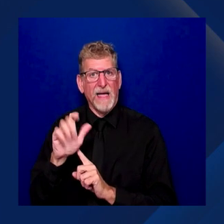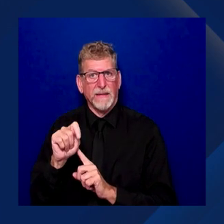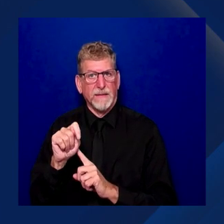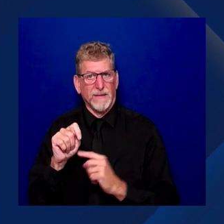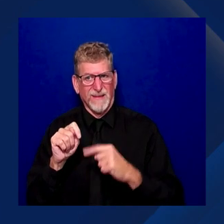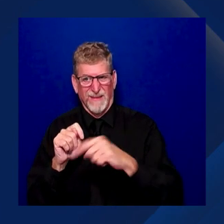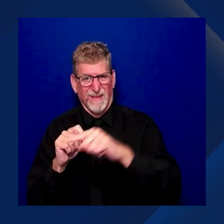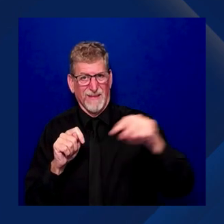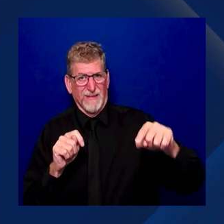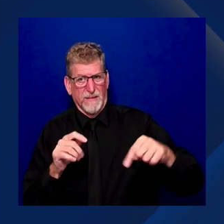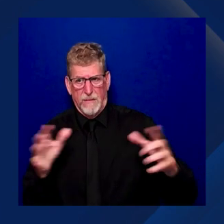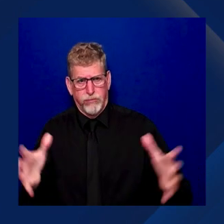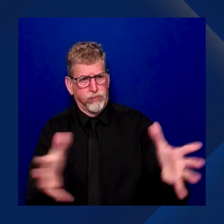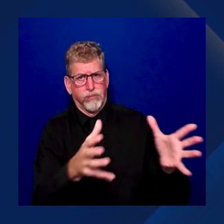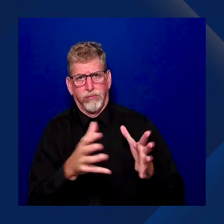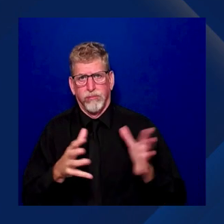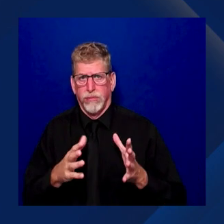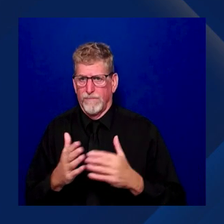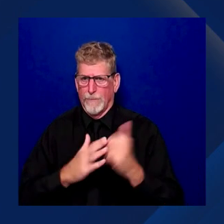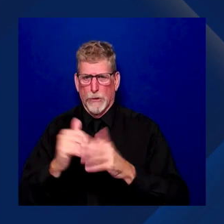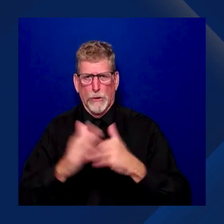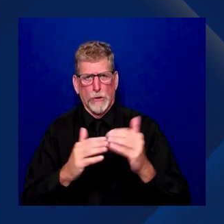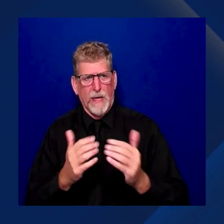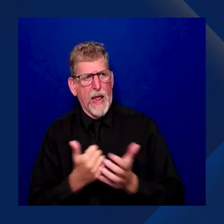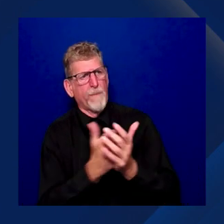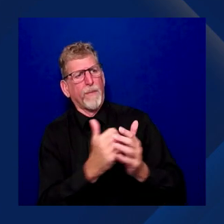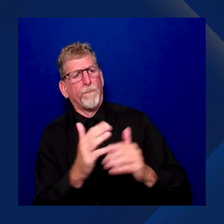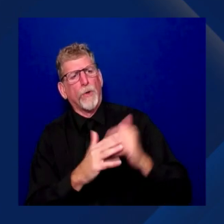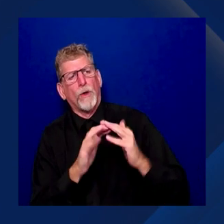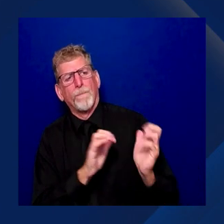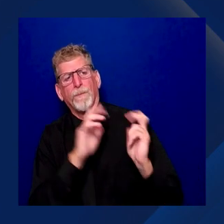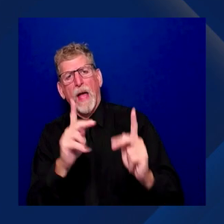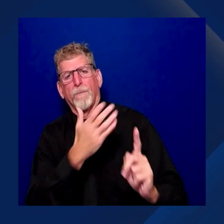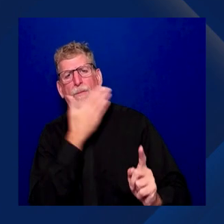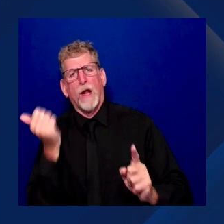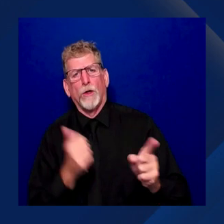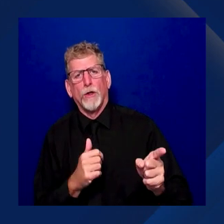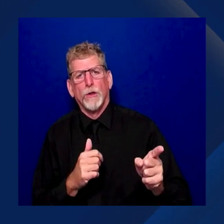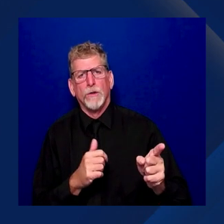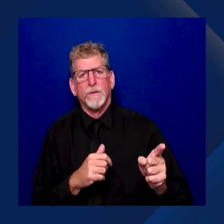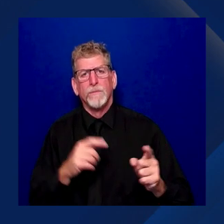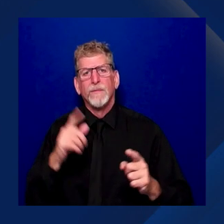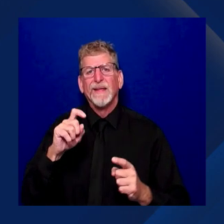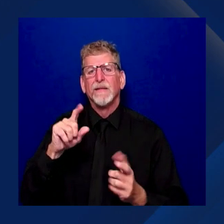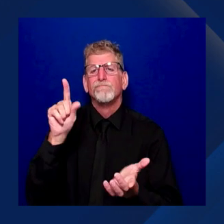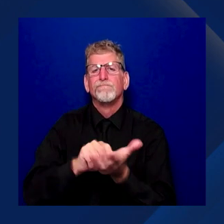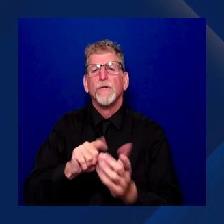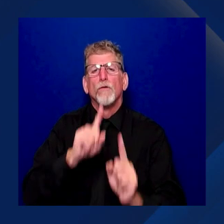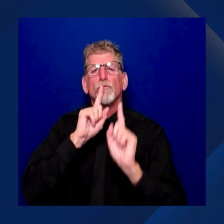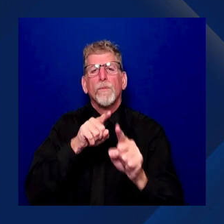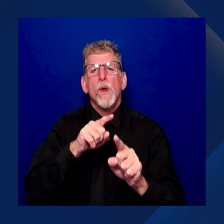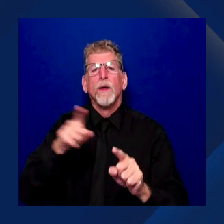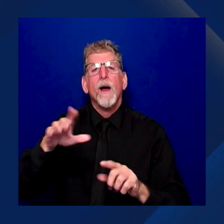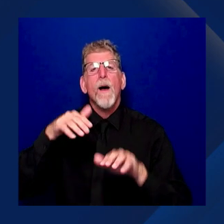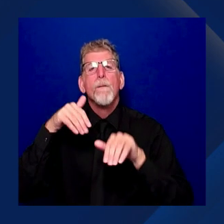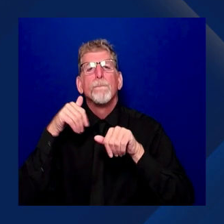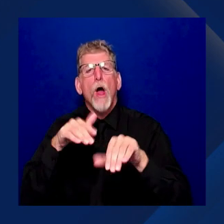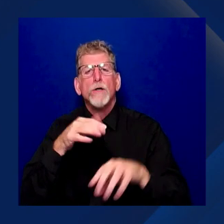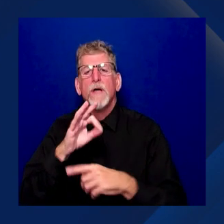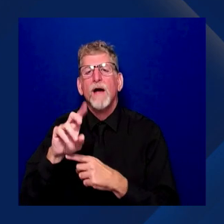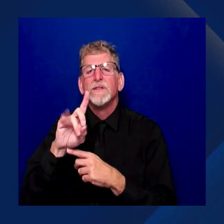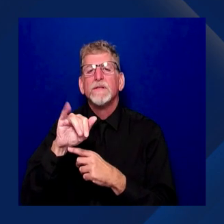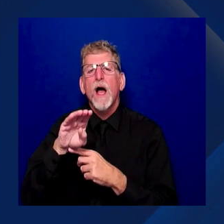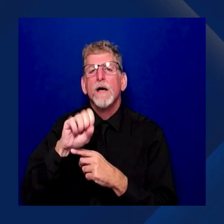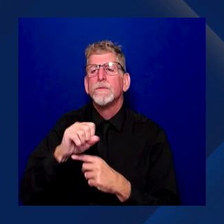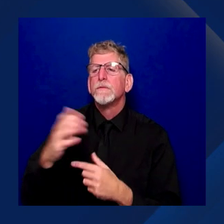Dimes published a report last year describing how more than 2 million women of childbearing age in the U.S.